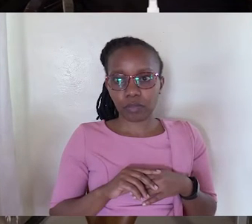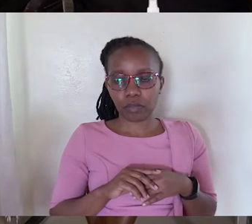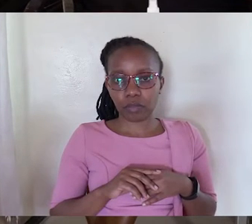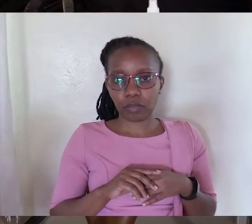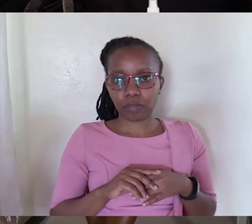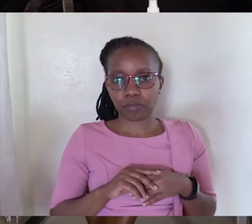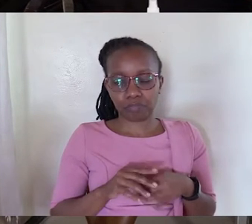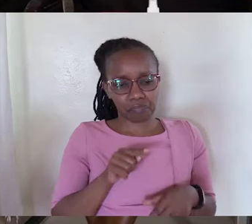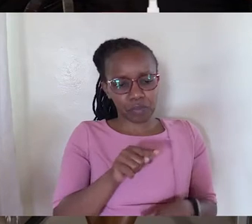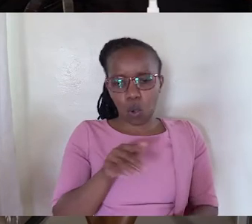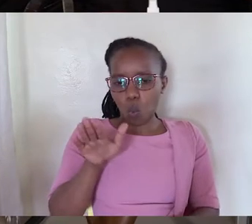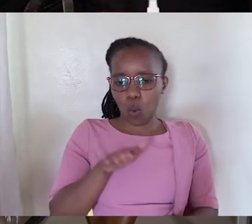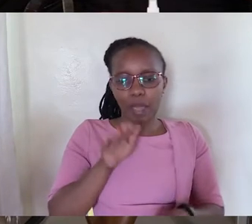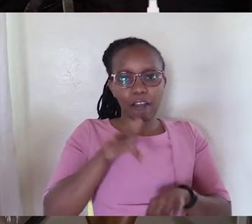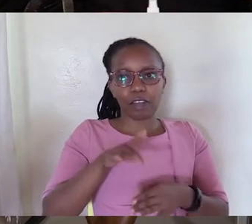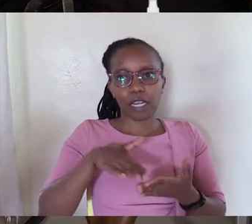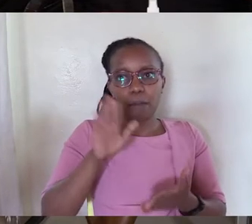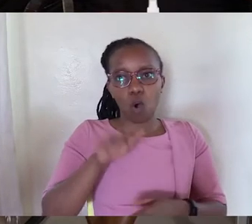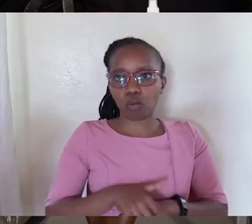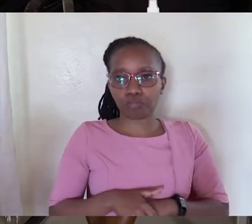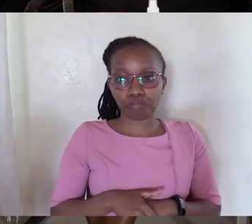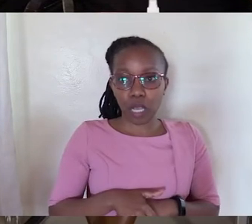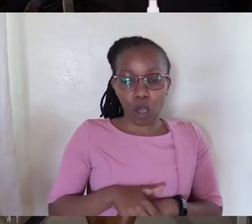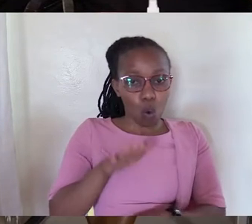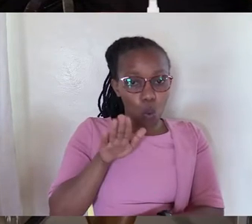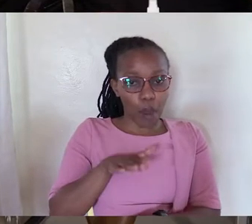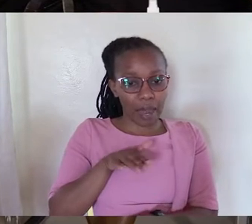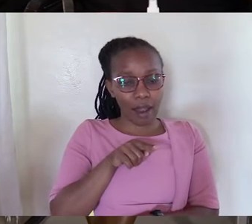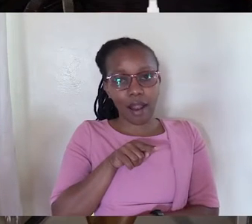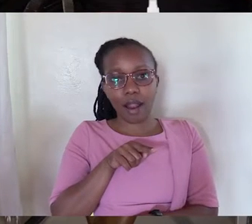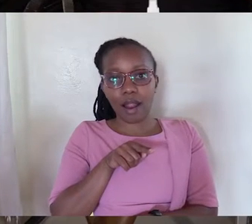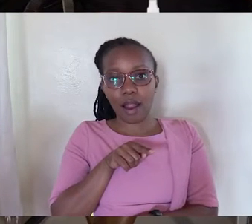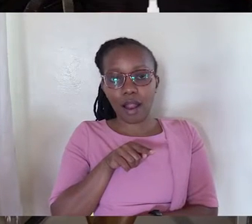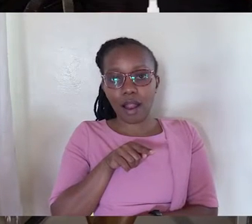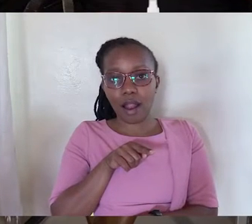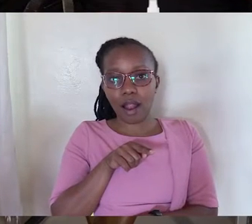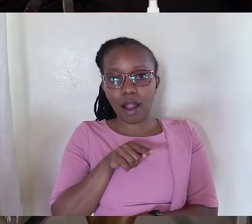heavy on women. Women are the ones that bear this